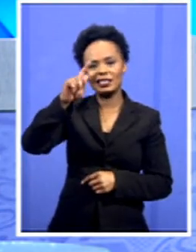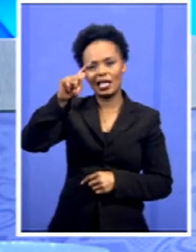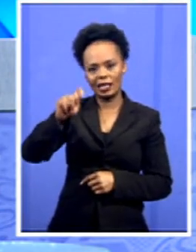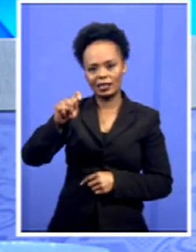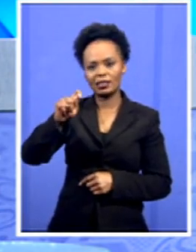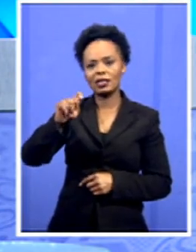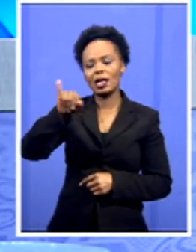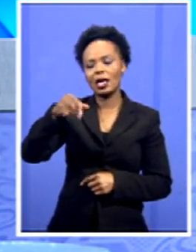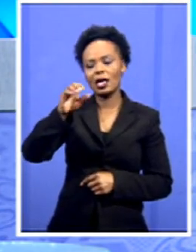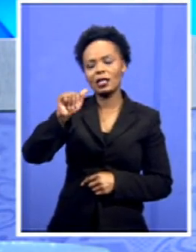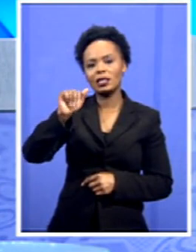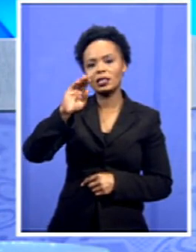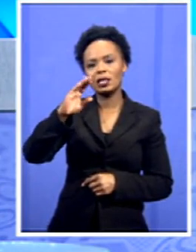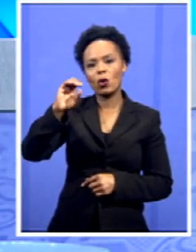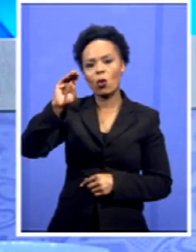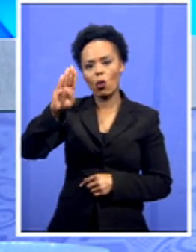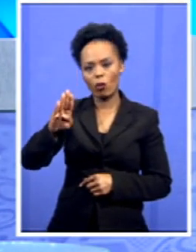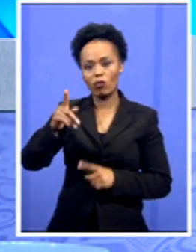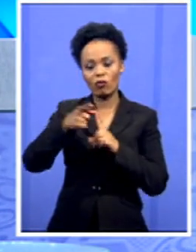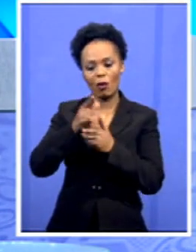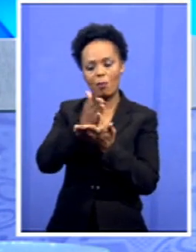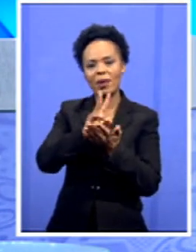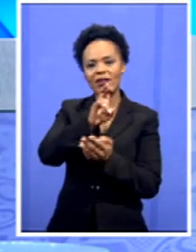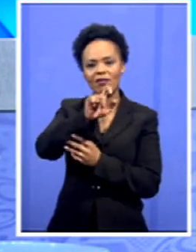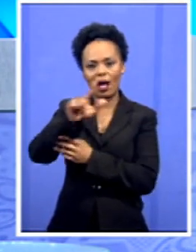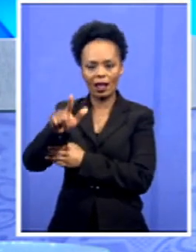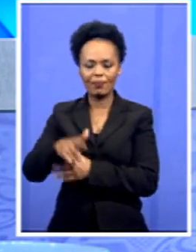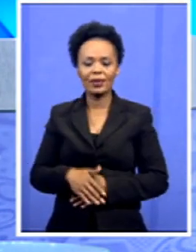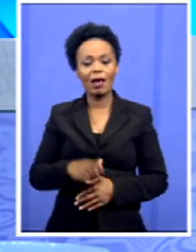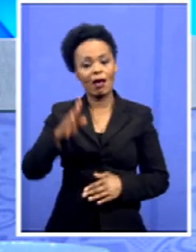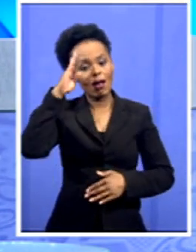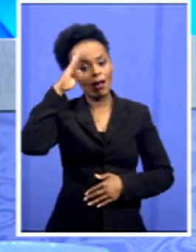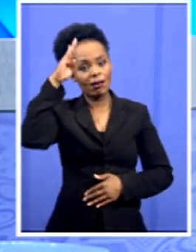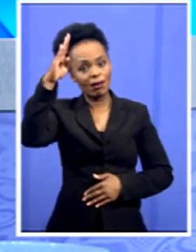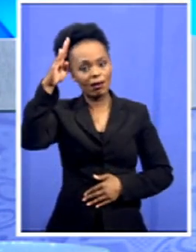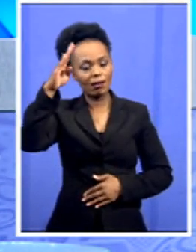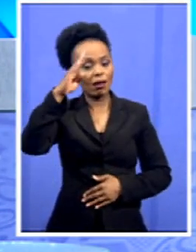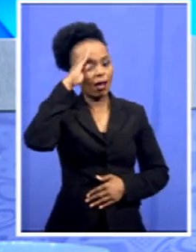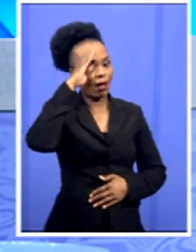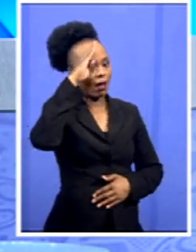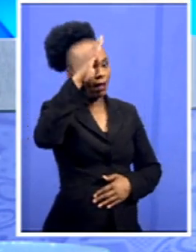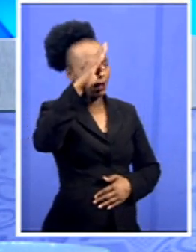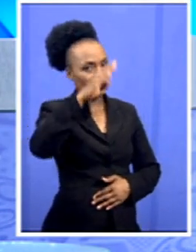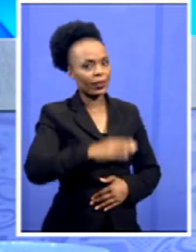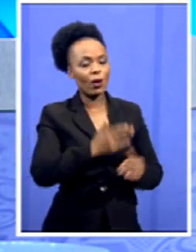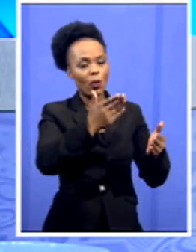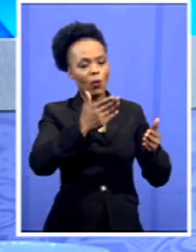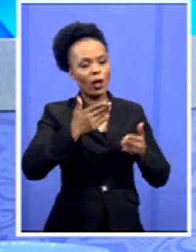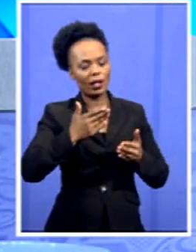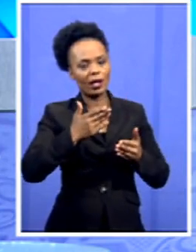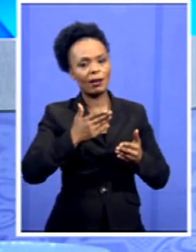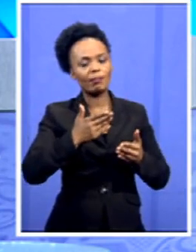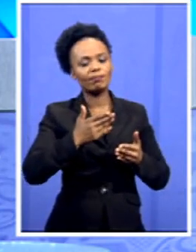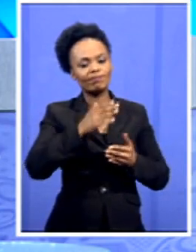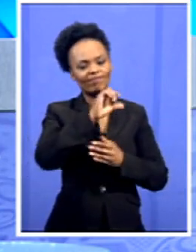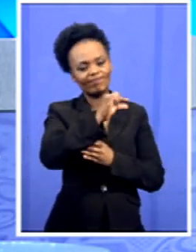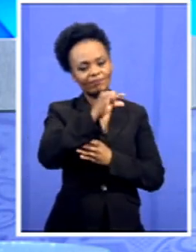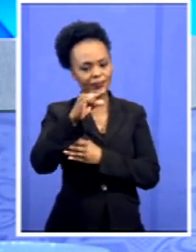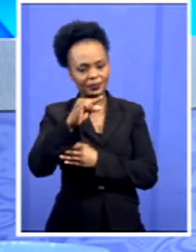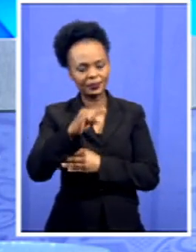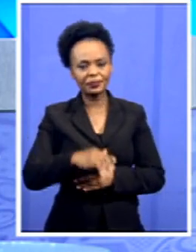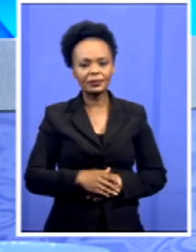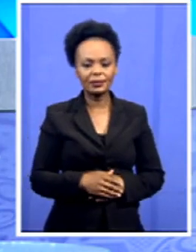us from Midva. Vincent, good evening. Good evening, ma'am. Welcome to Service Delivery Gauge. Just short and